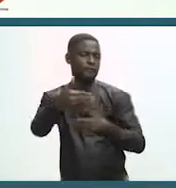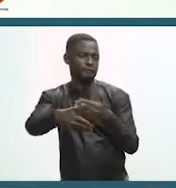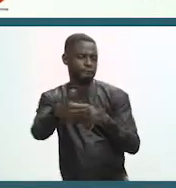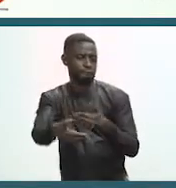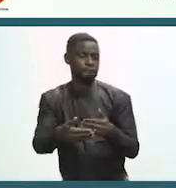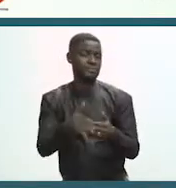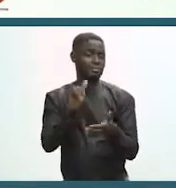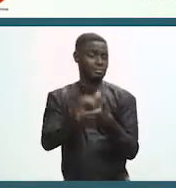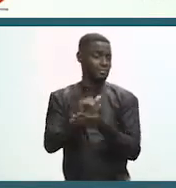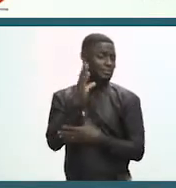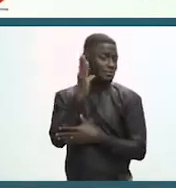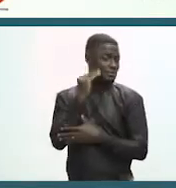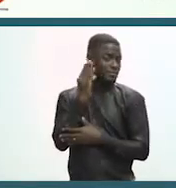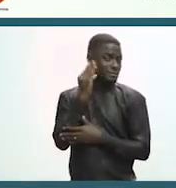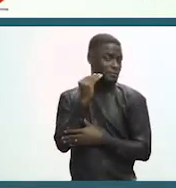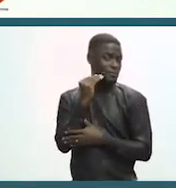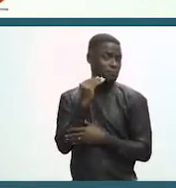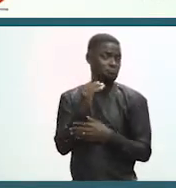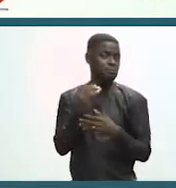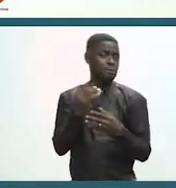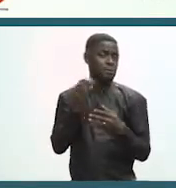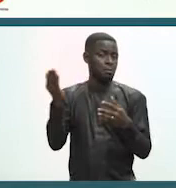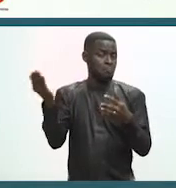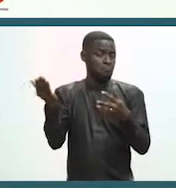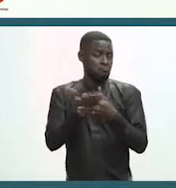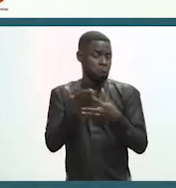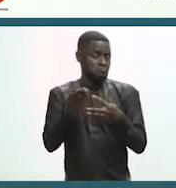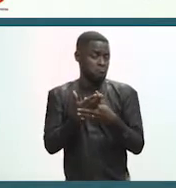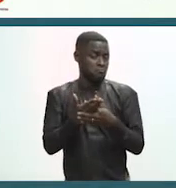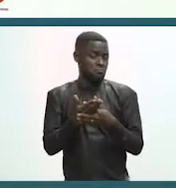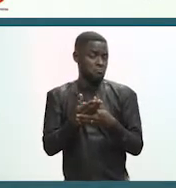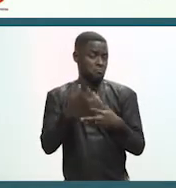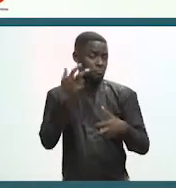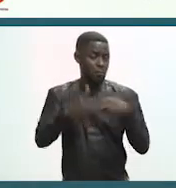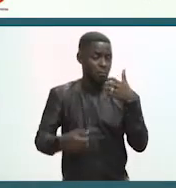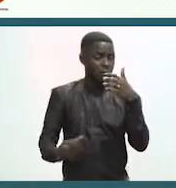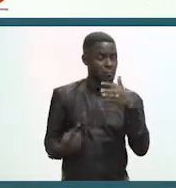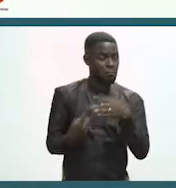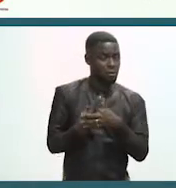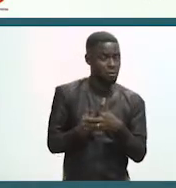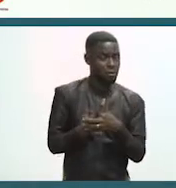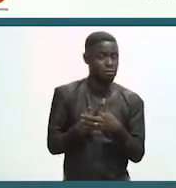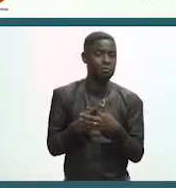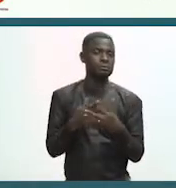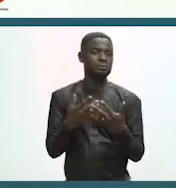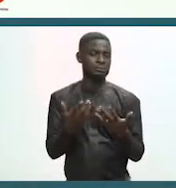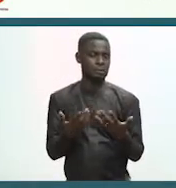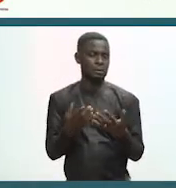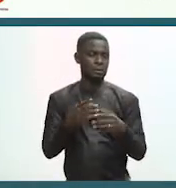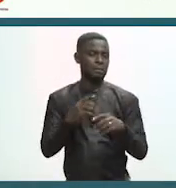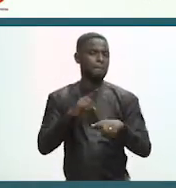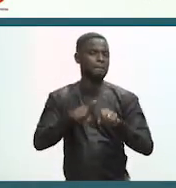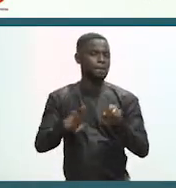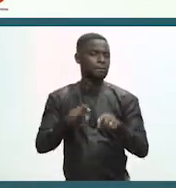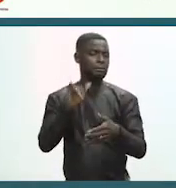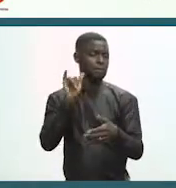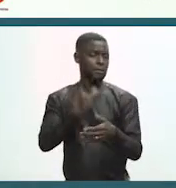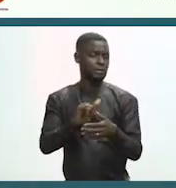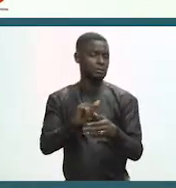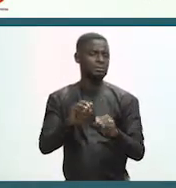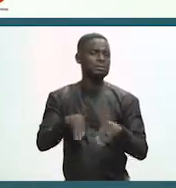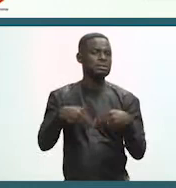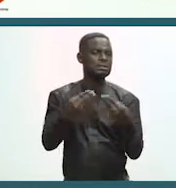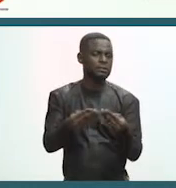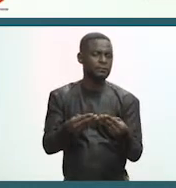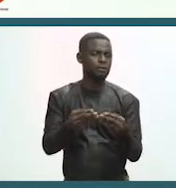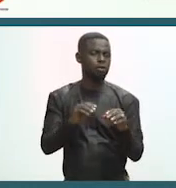is experiencing disruptive, stressful, or challenging life events, but that provides the